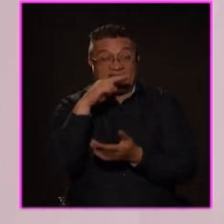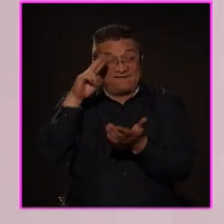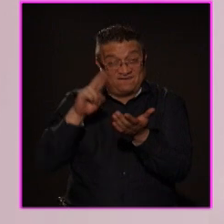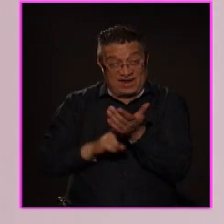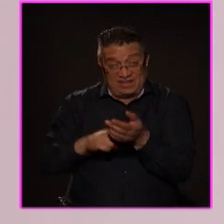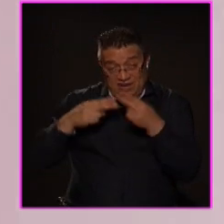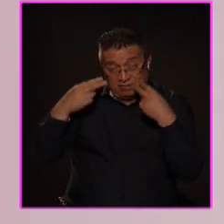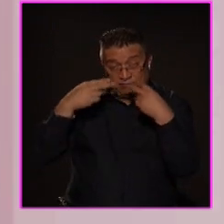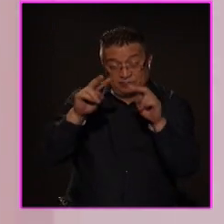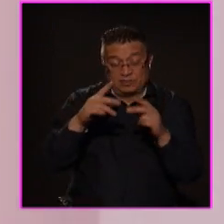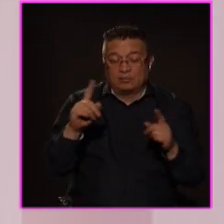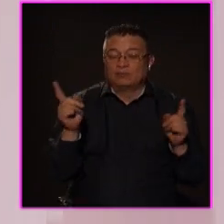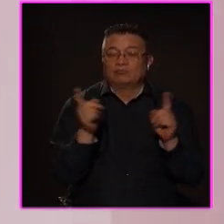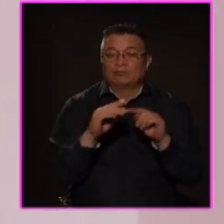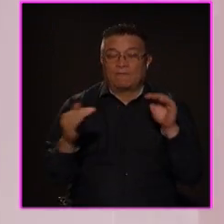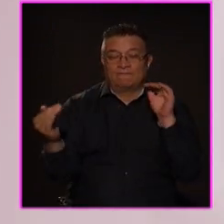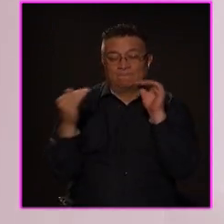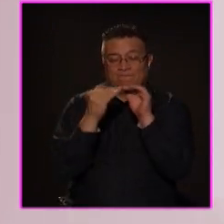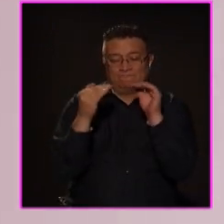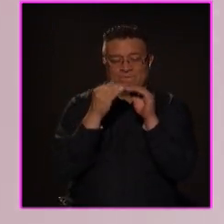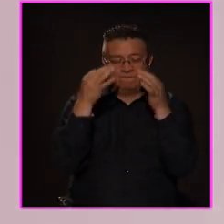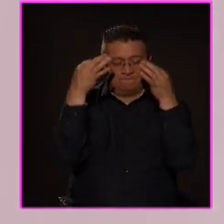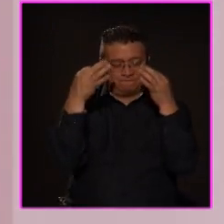match the kind of